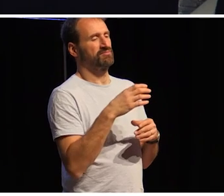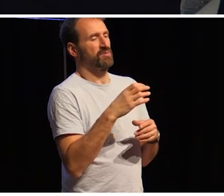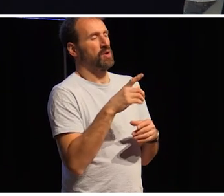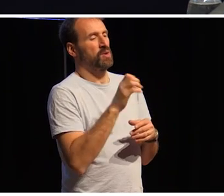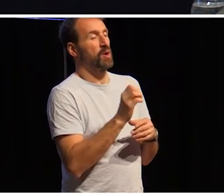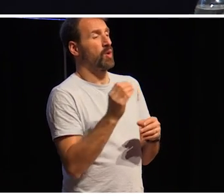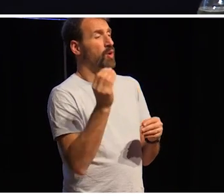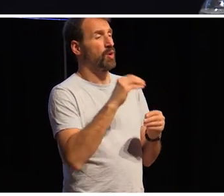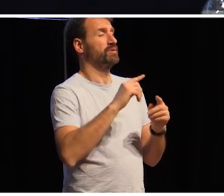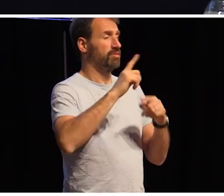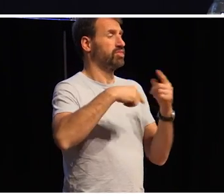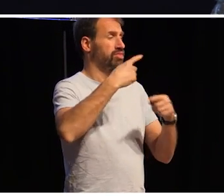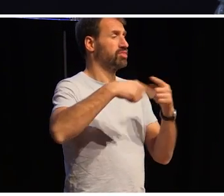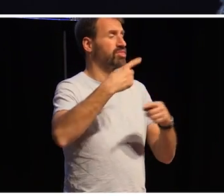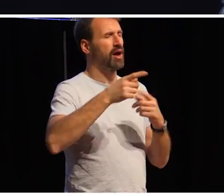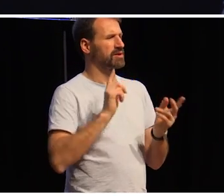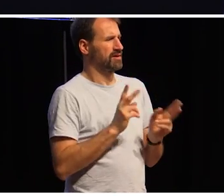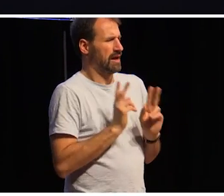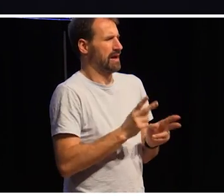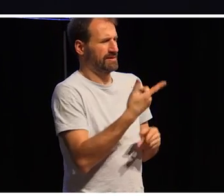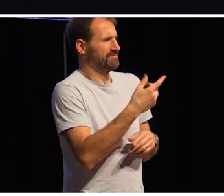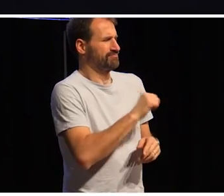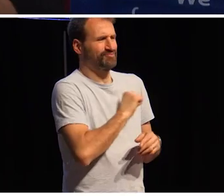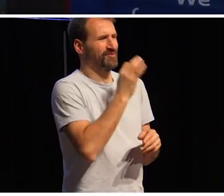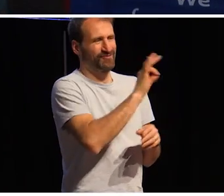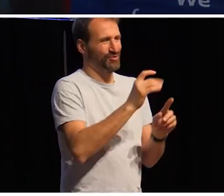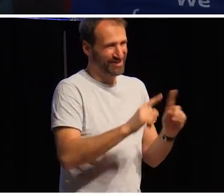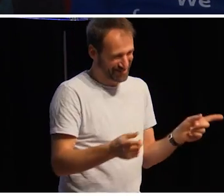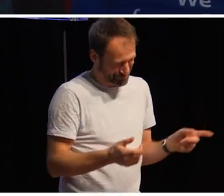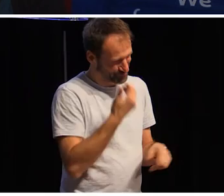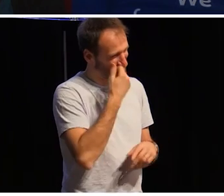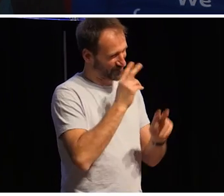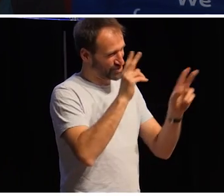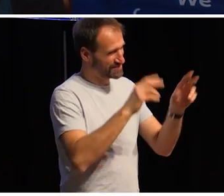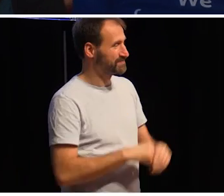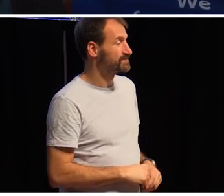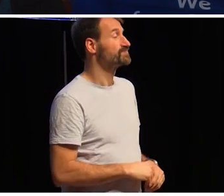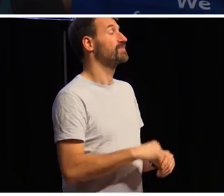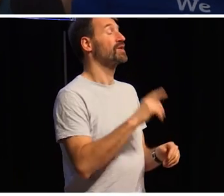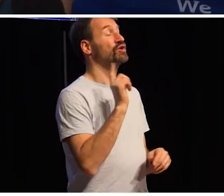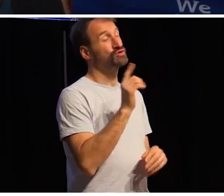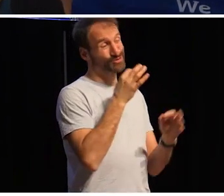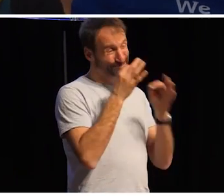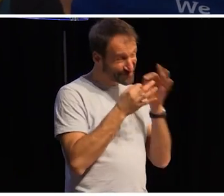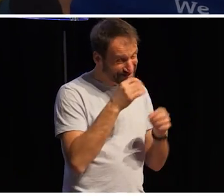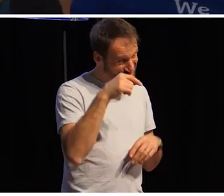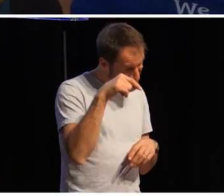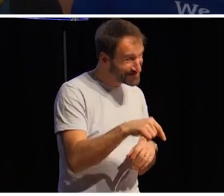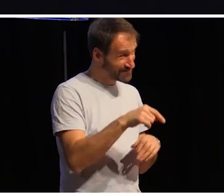real benefit. And also, with this one especially,